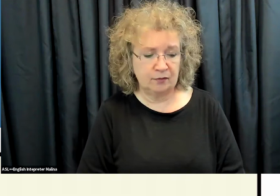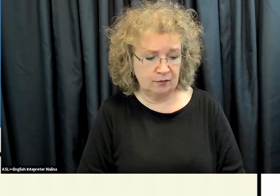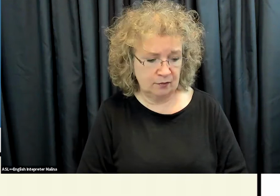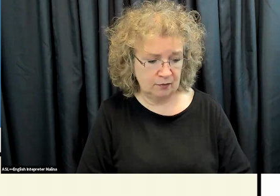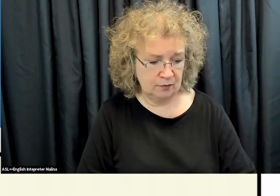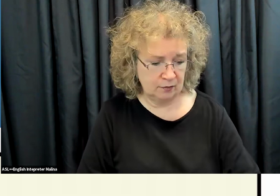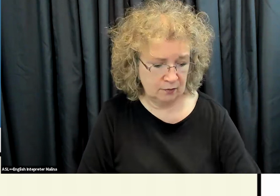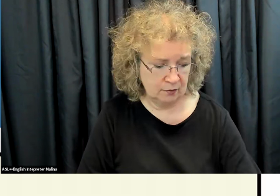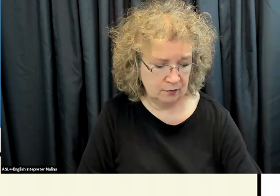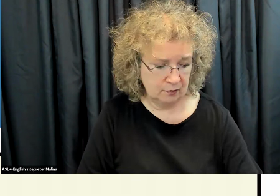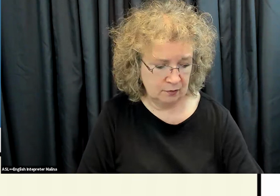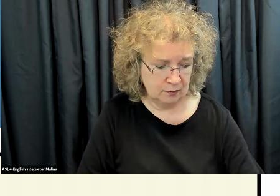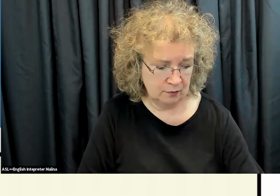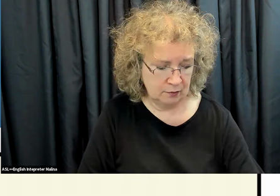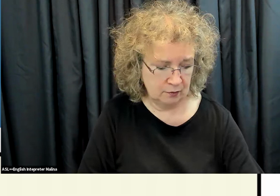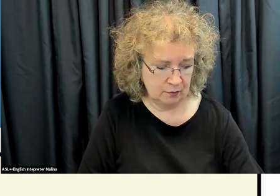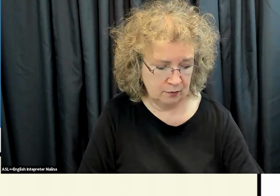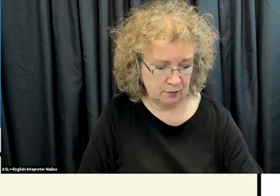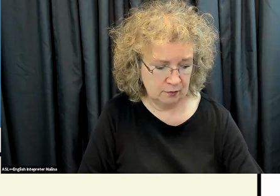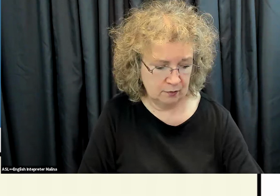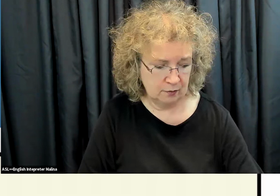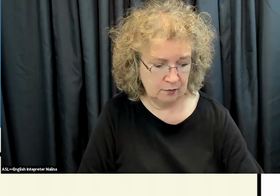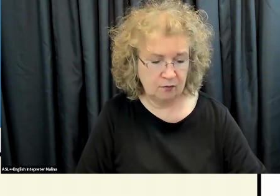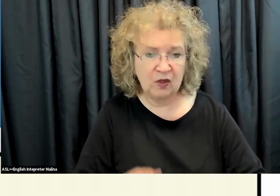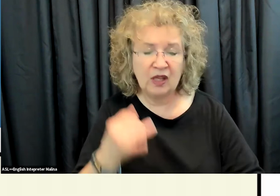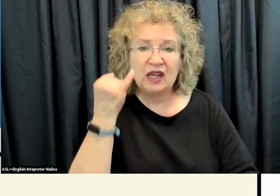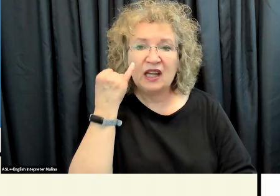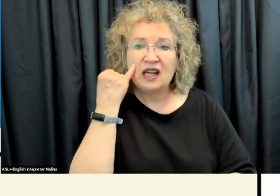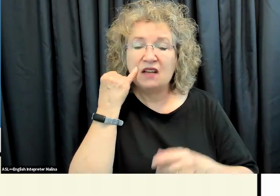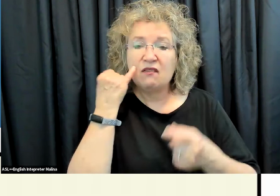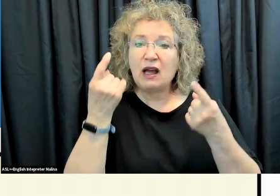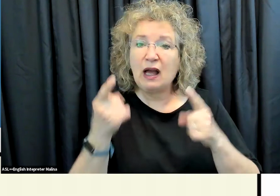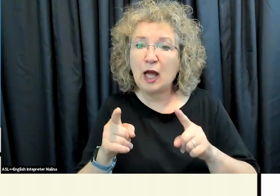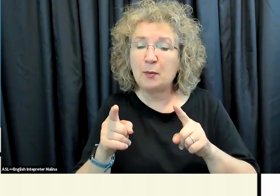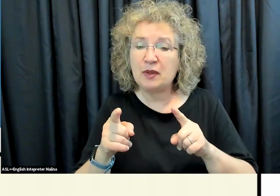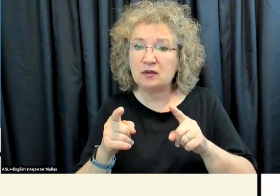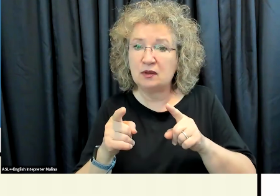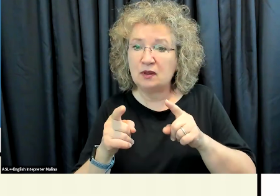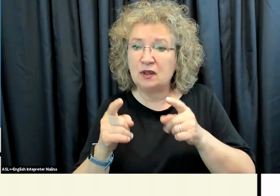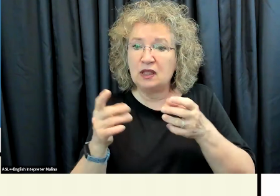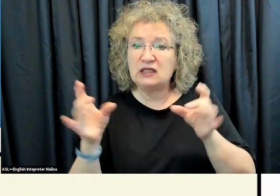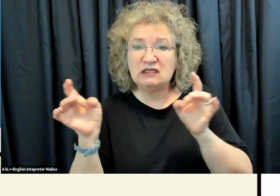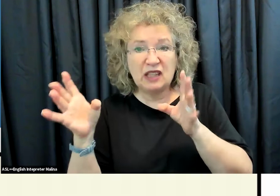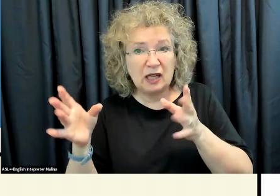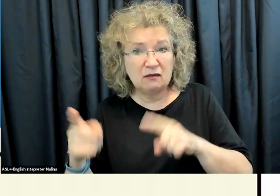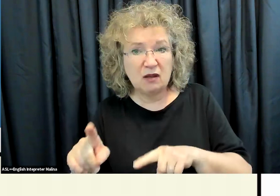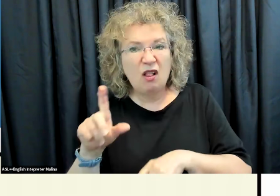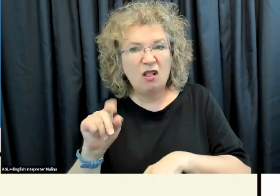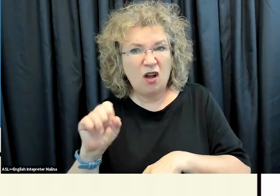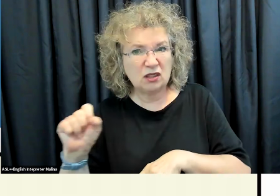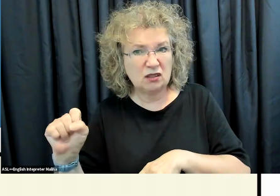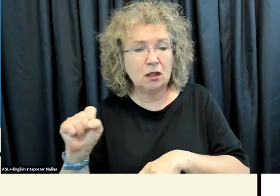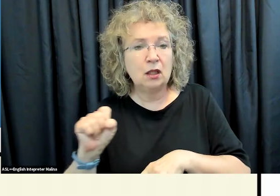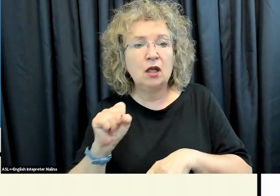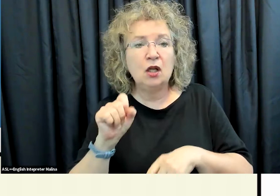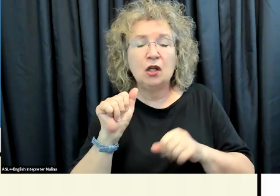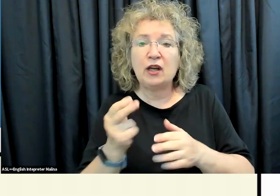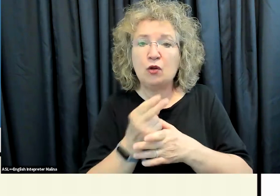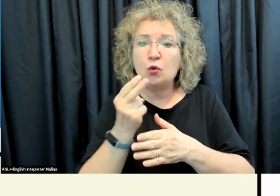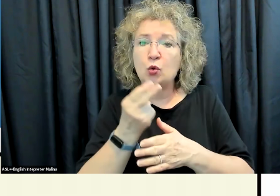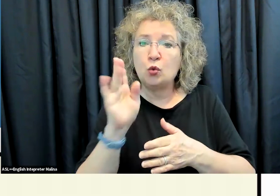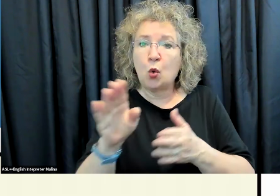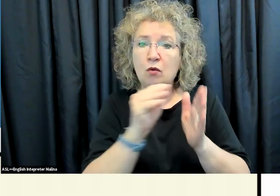To be prepared in case of a loss, you can create a home inventory. And this is simply a record of your personal